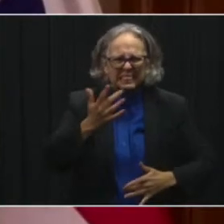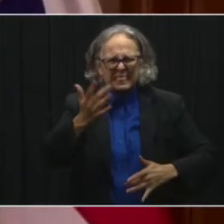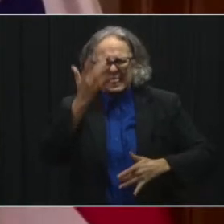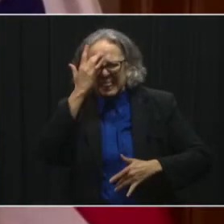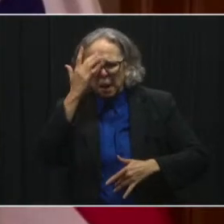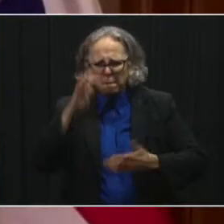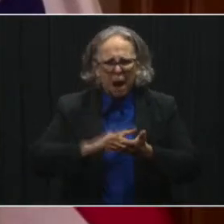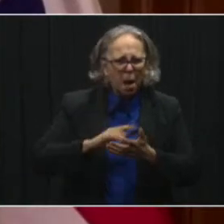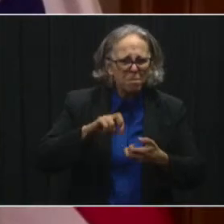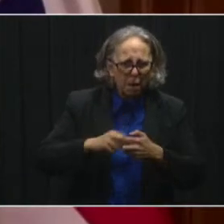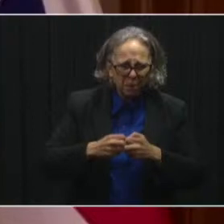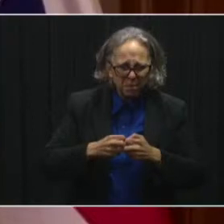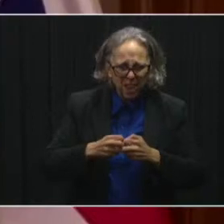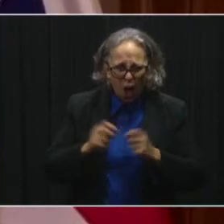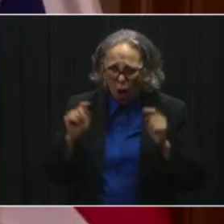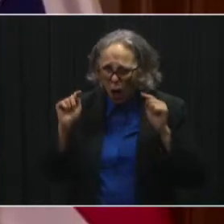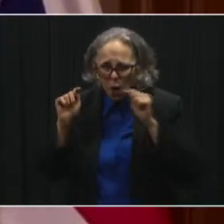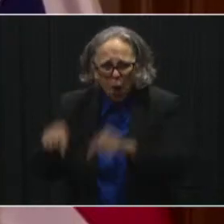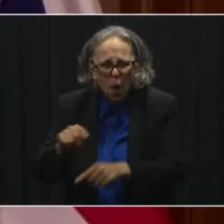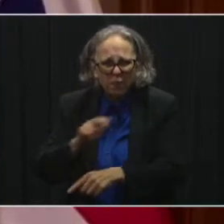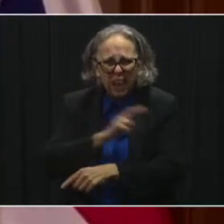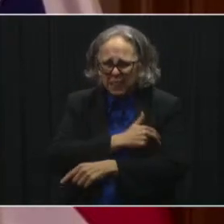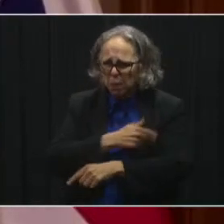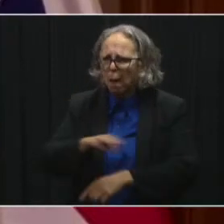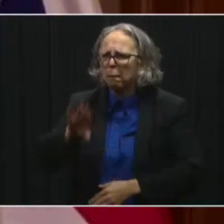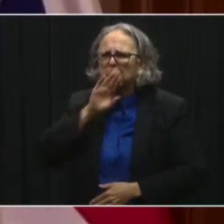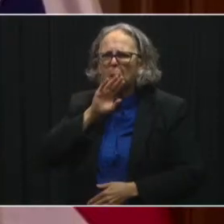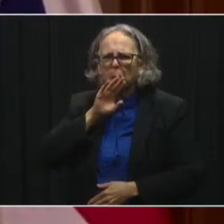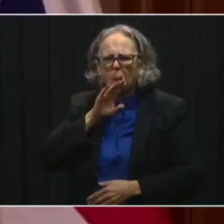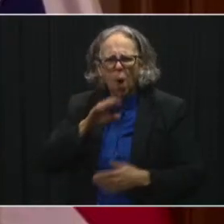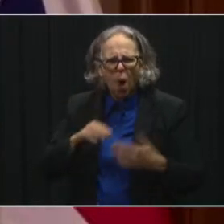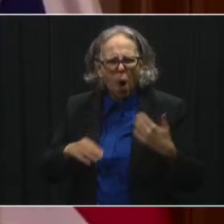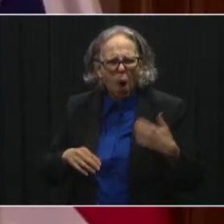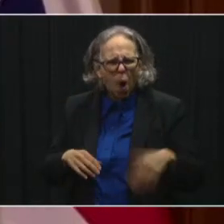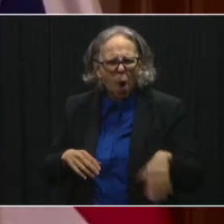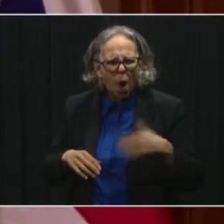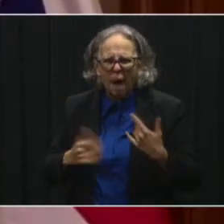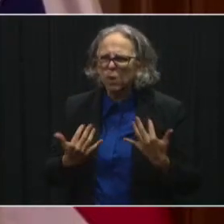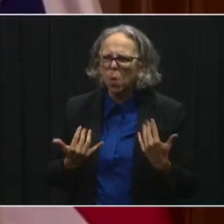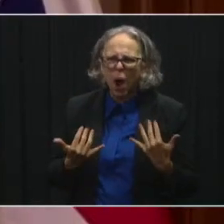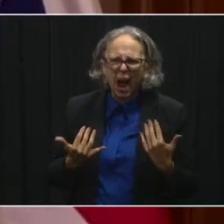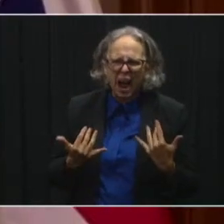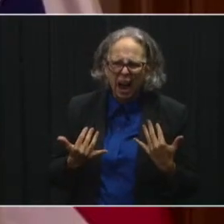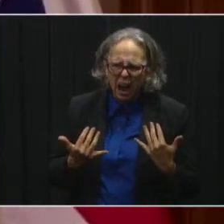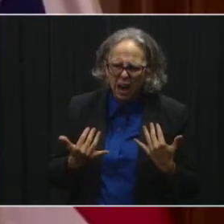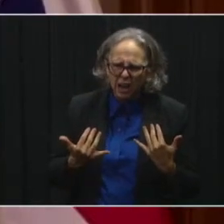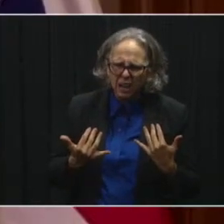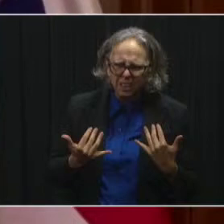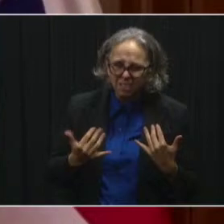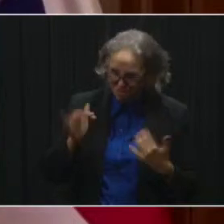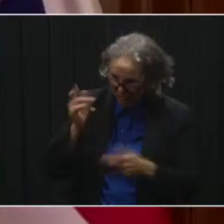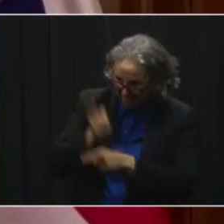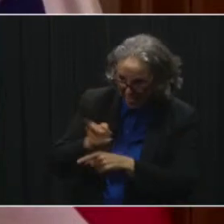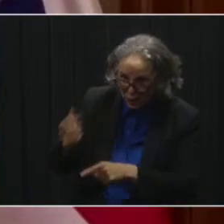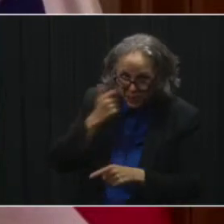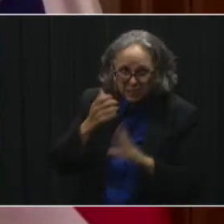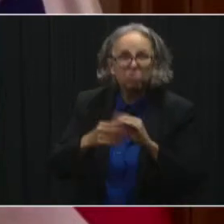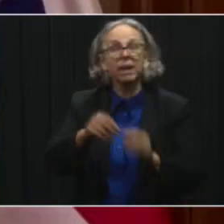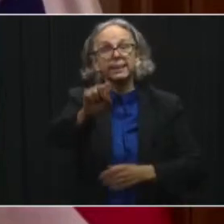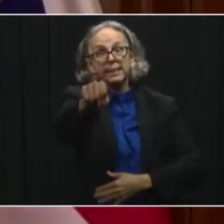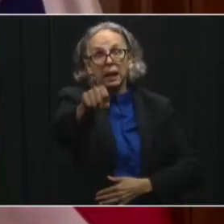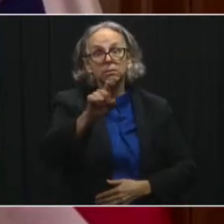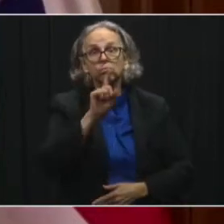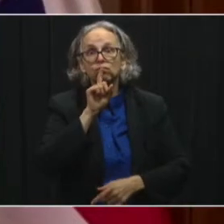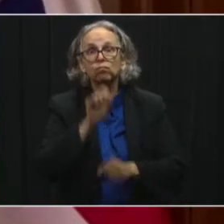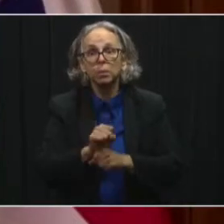hospital, you may run into a jam getting in, basically. Is that a fair statement? That